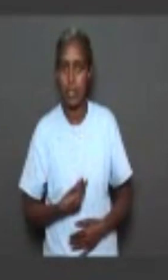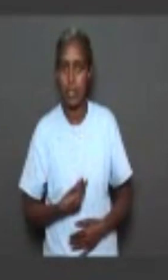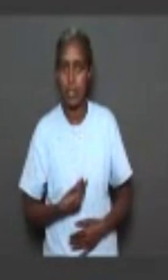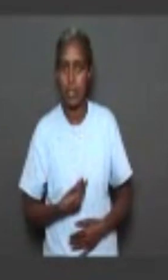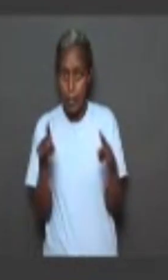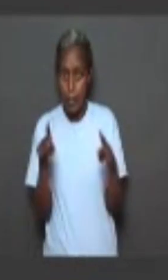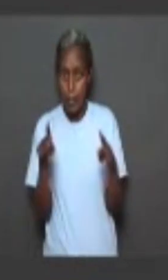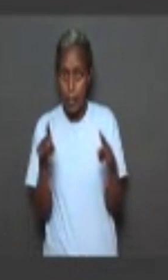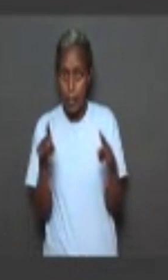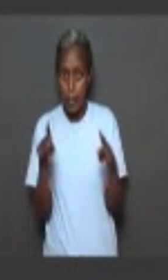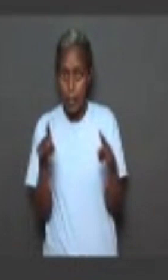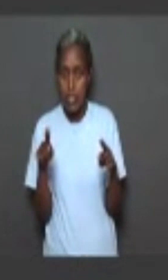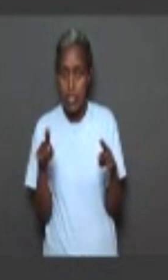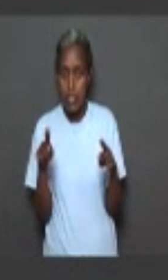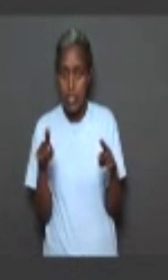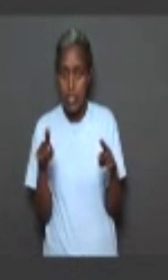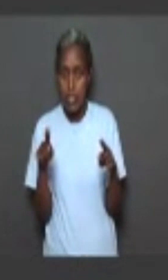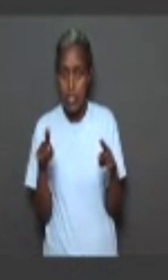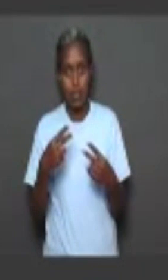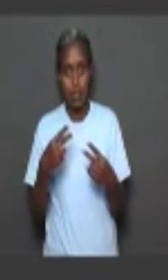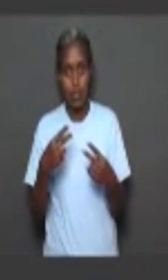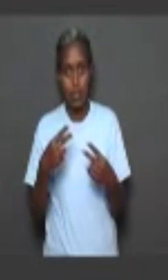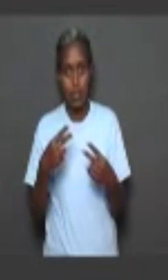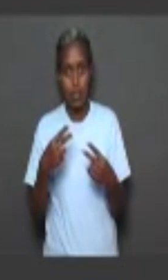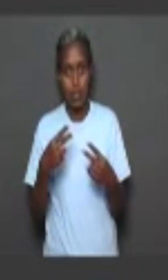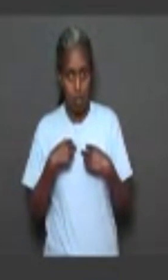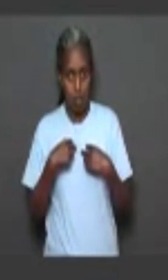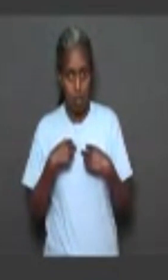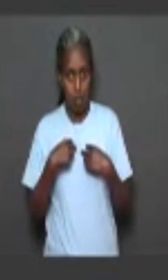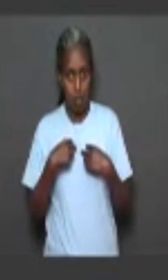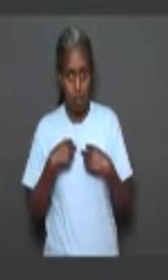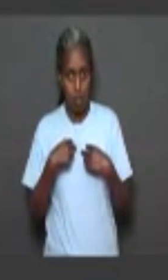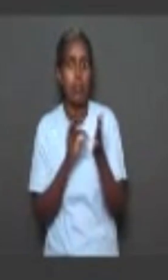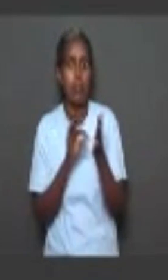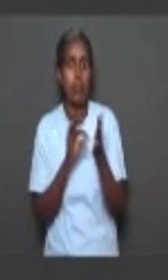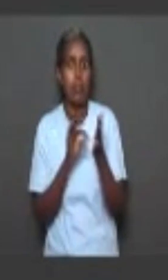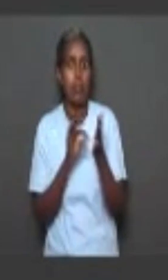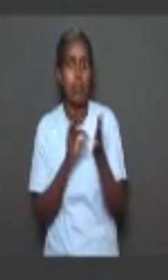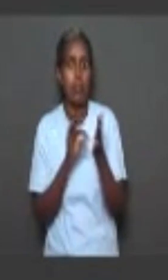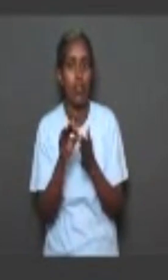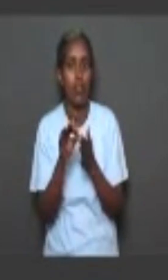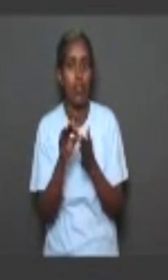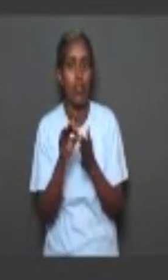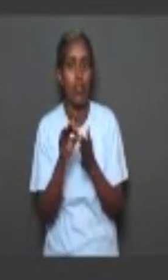they do have the same number of elements.